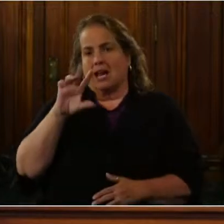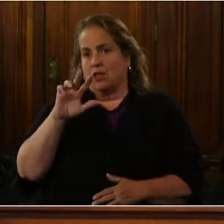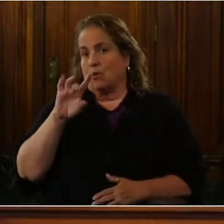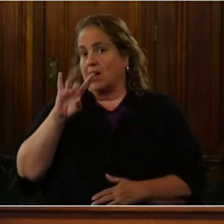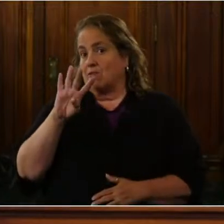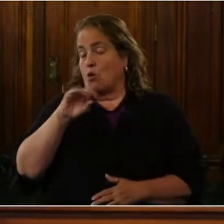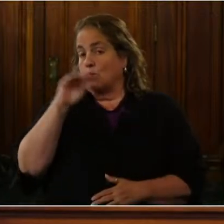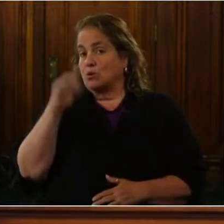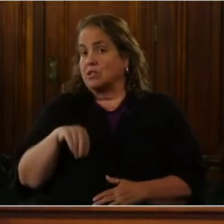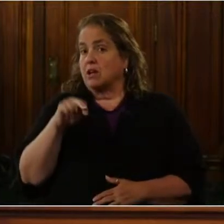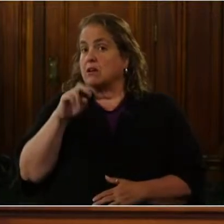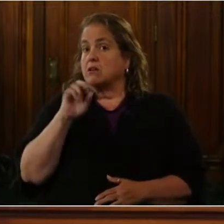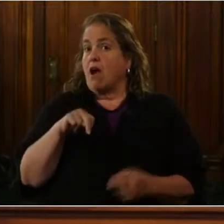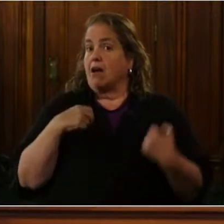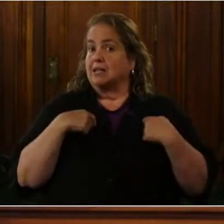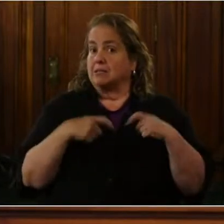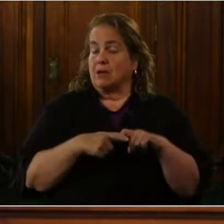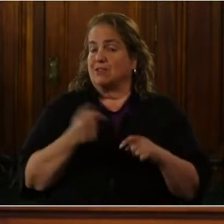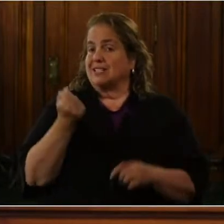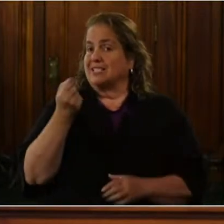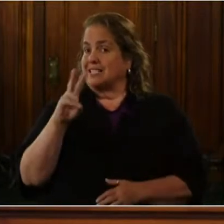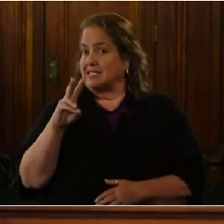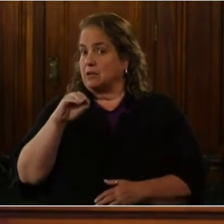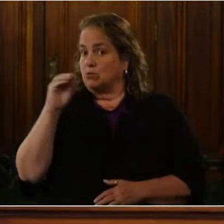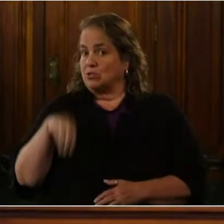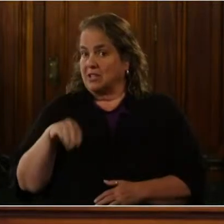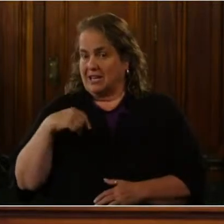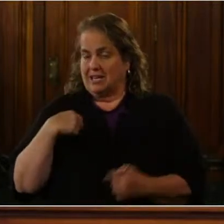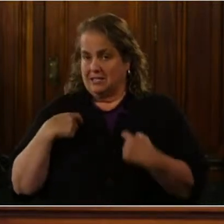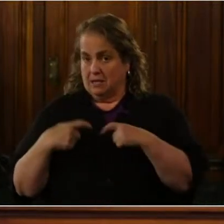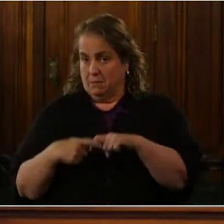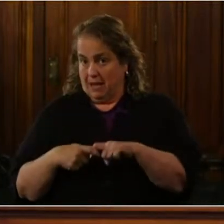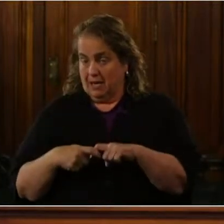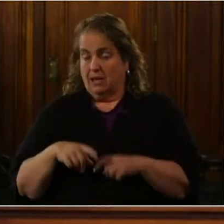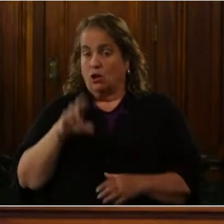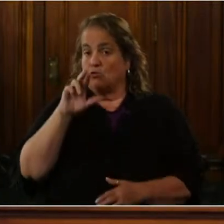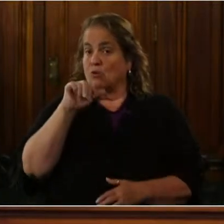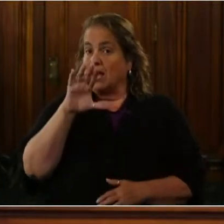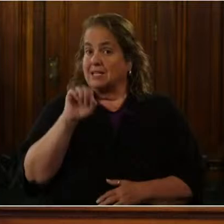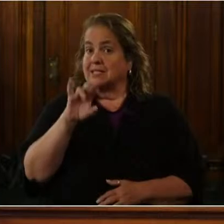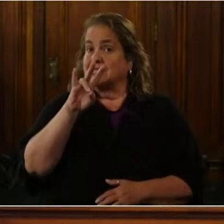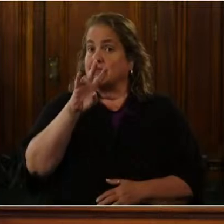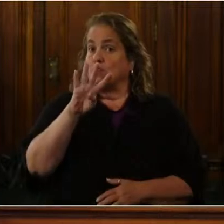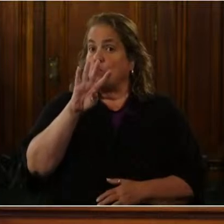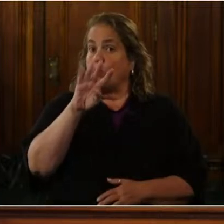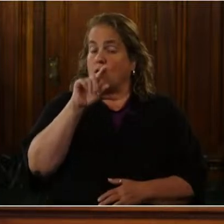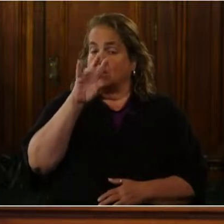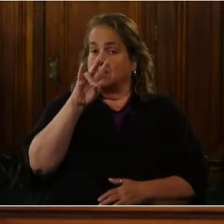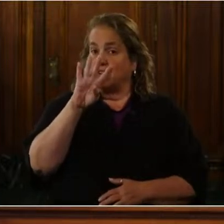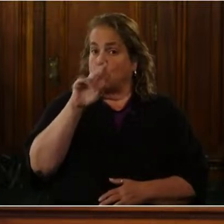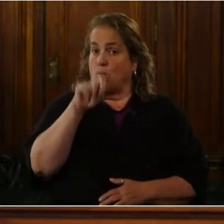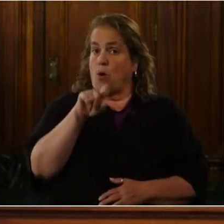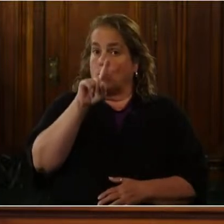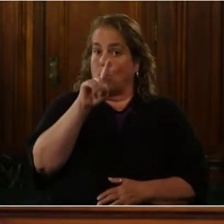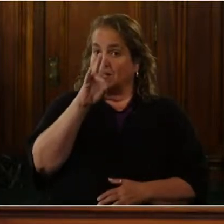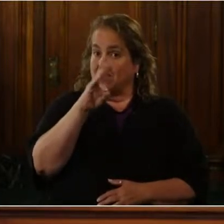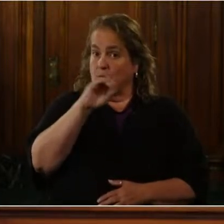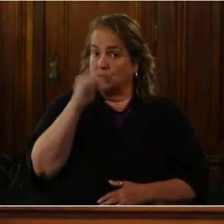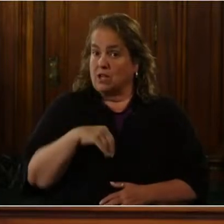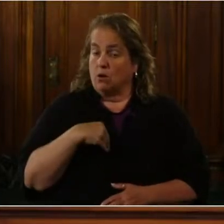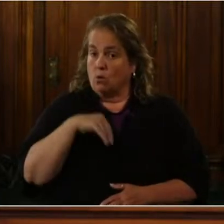84% non-Hispanic, 16% Hispanic. Race, 74.17% white,